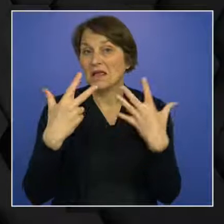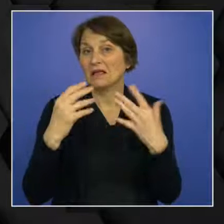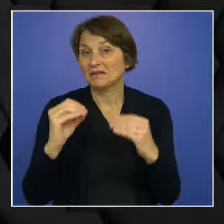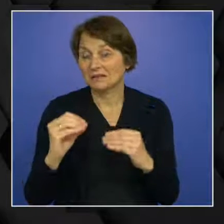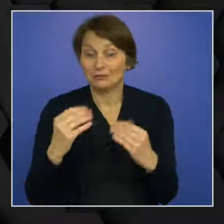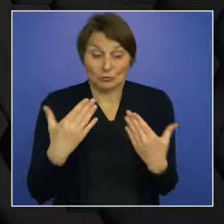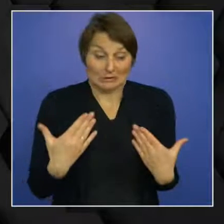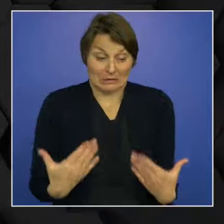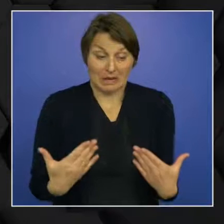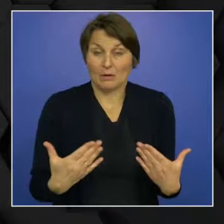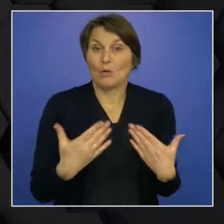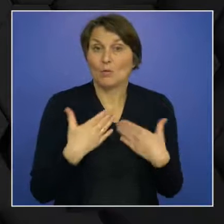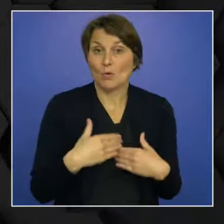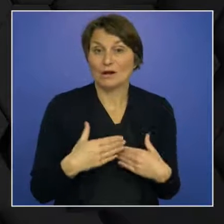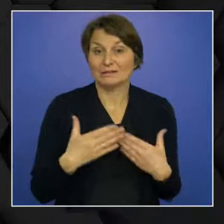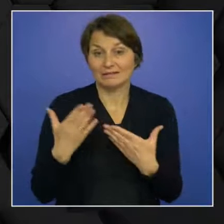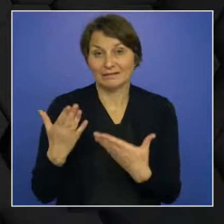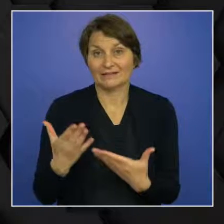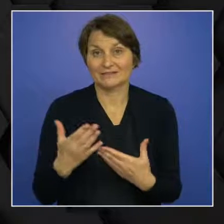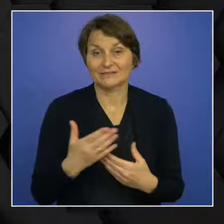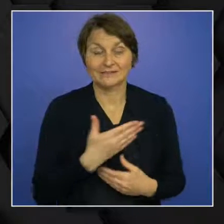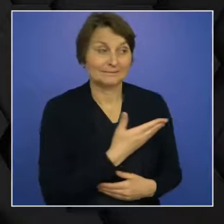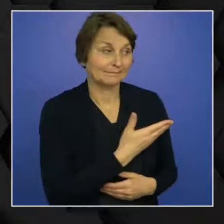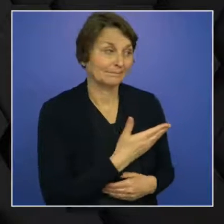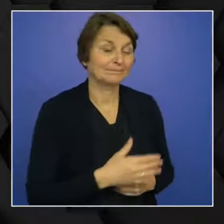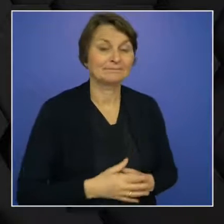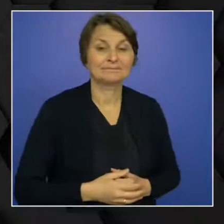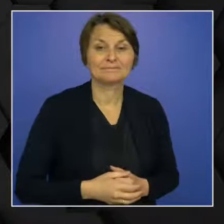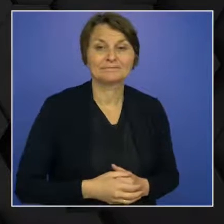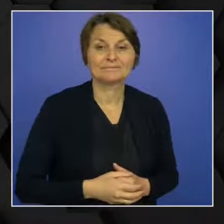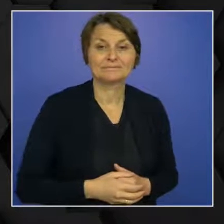have this one. So this is